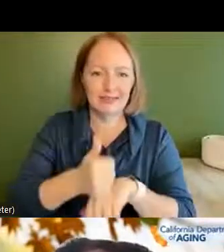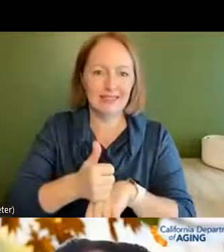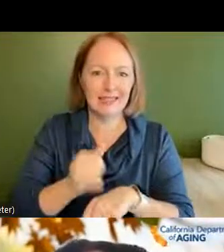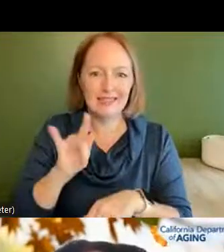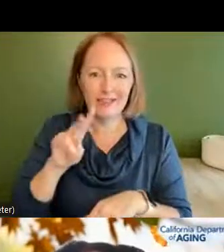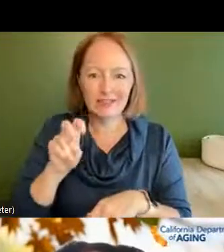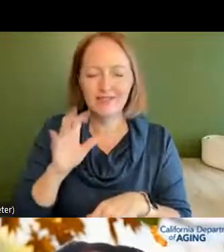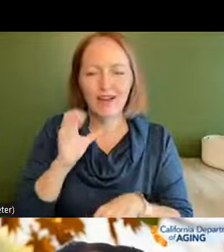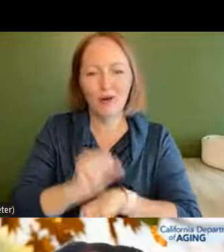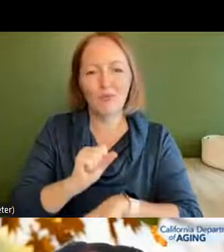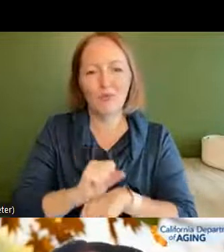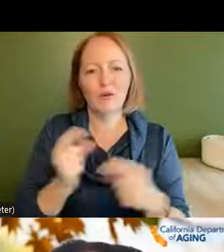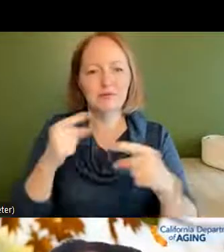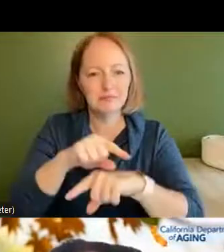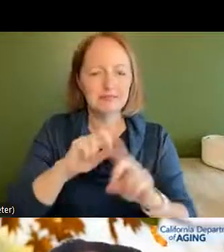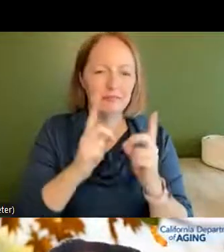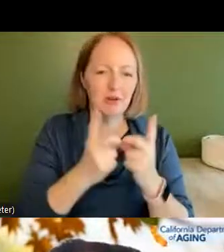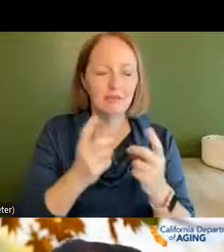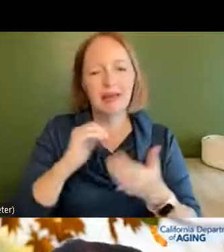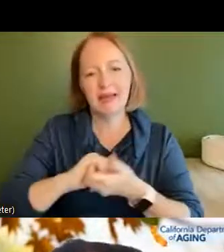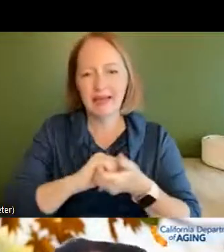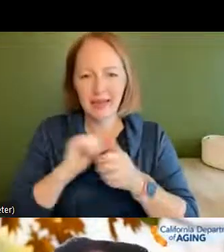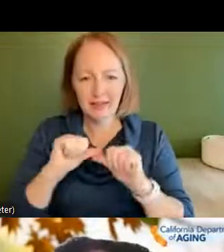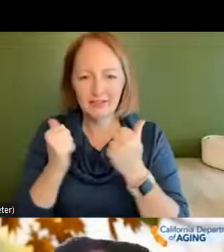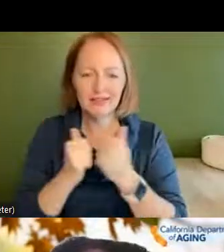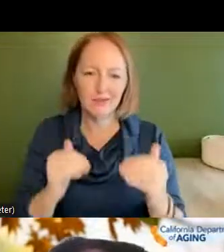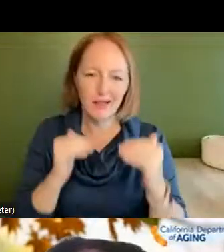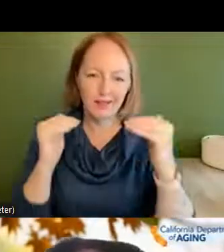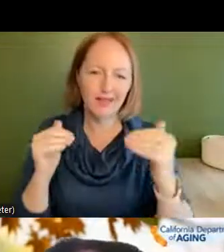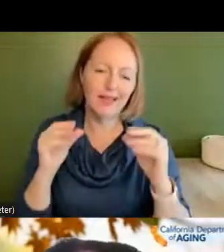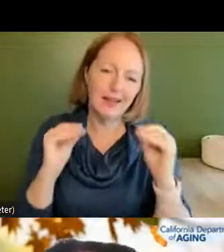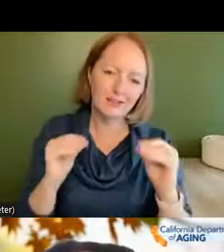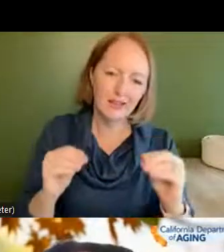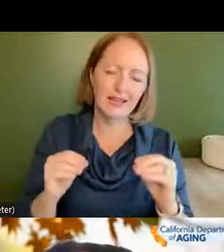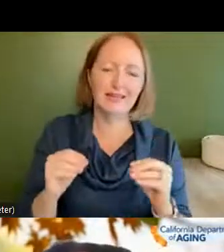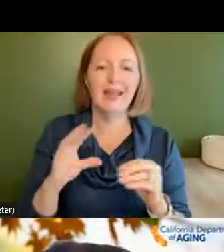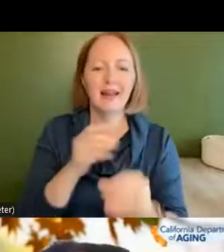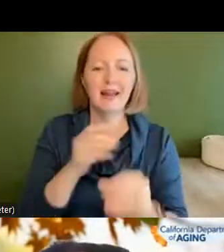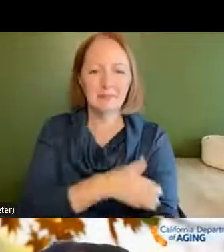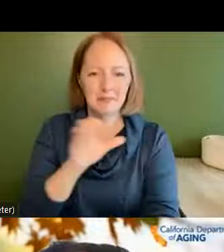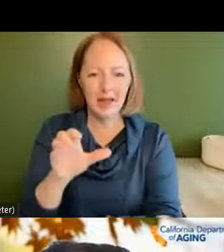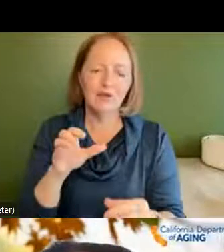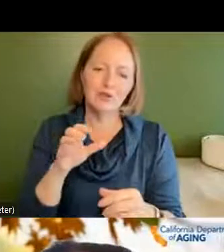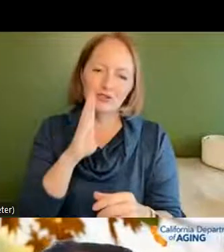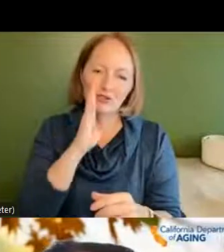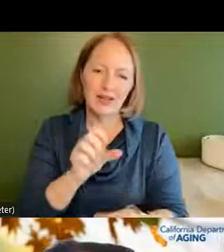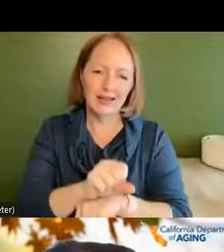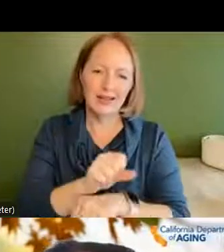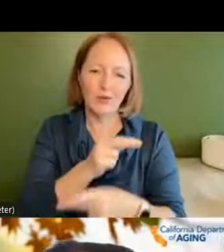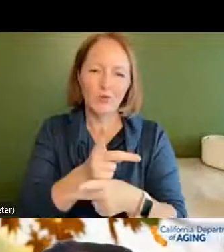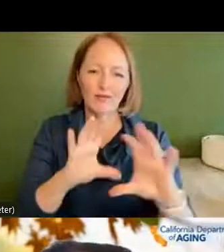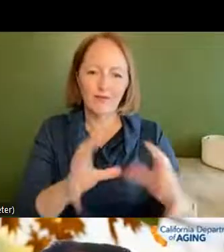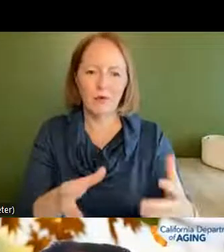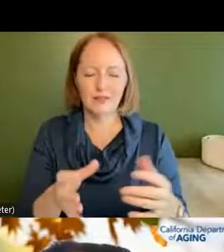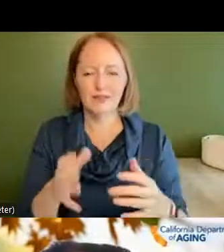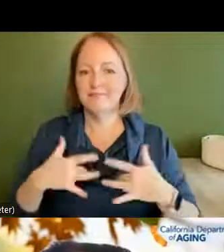our work across departments and agencies to elevate, educate, and empower the direct care workforce.